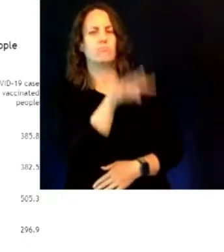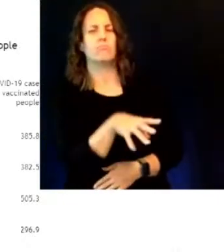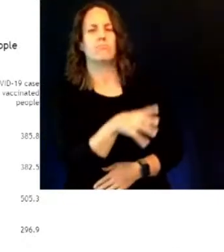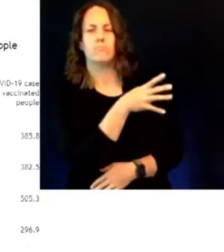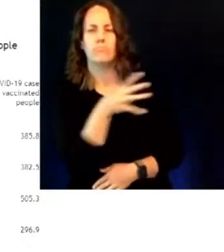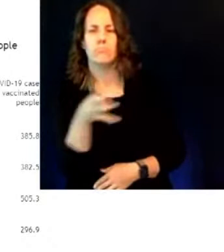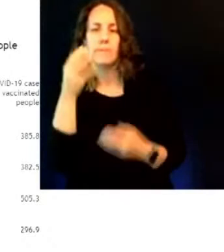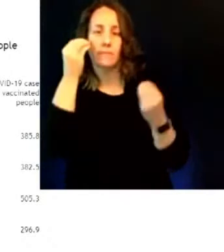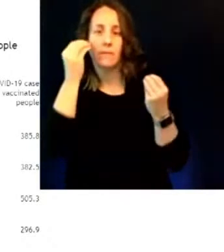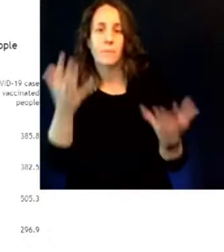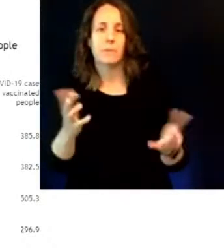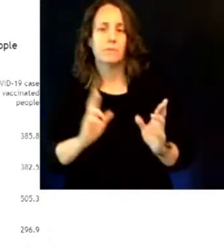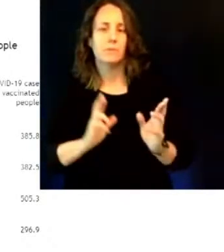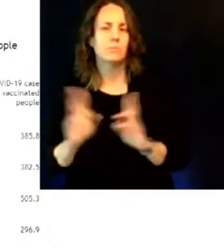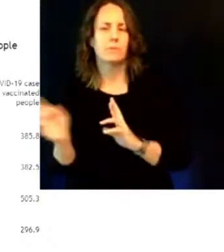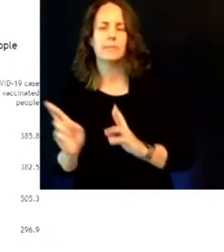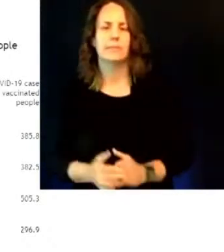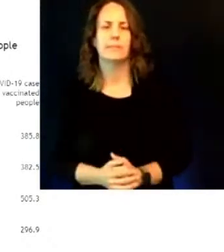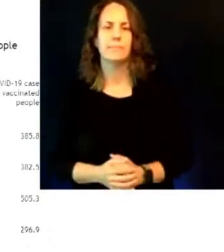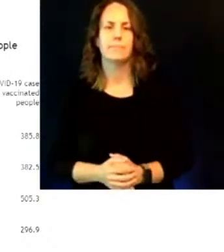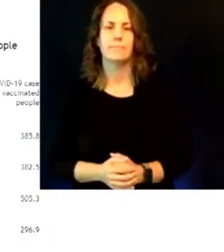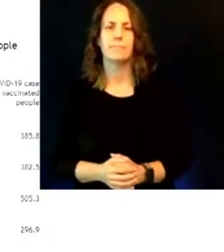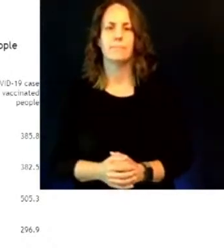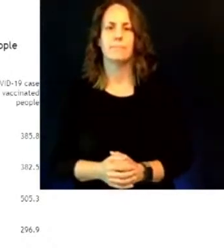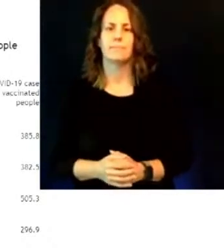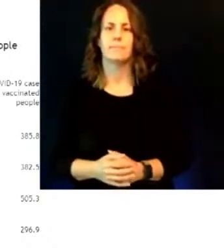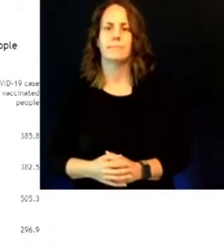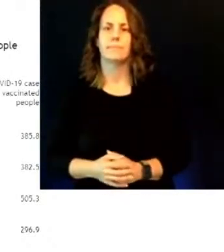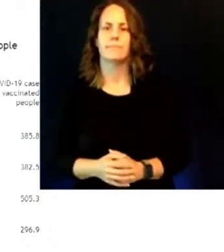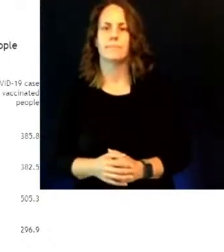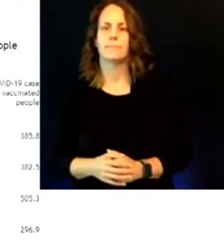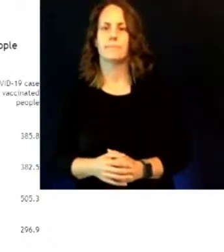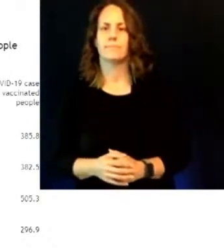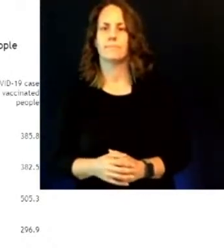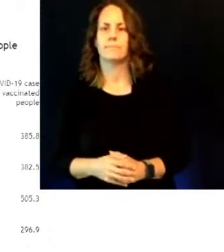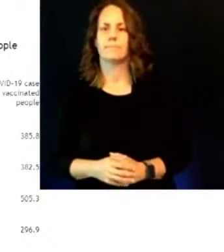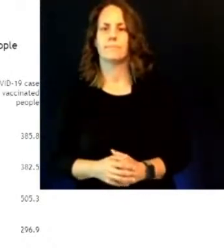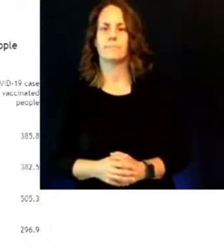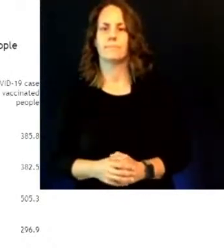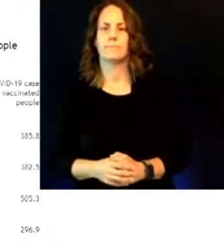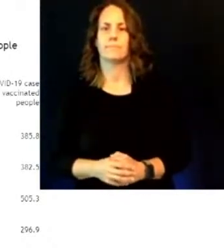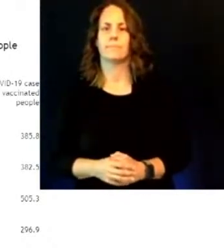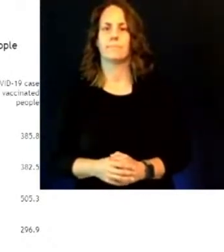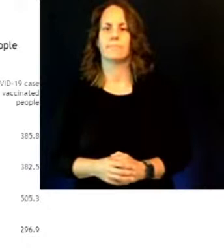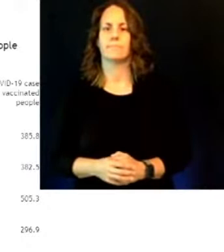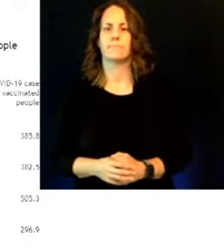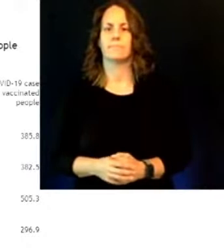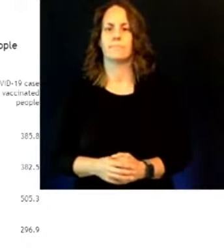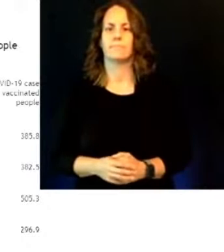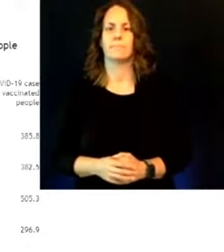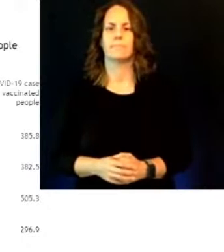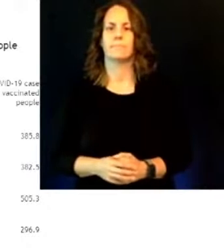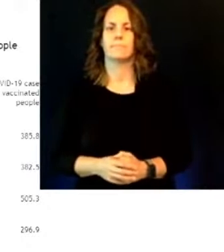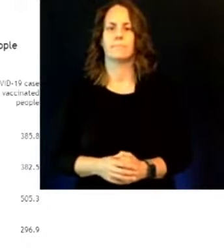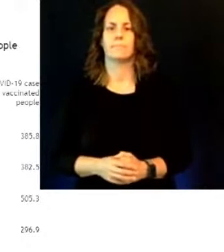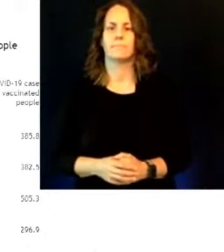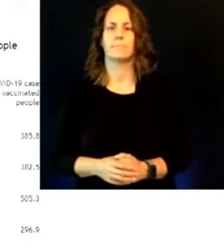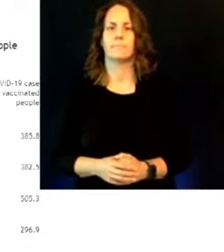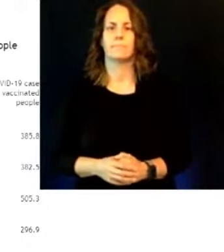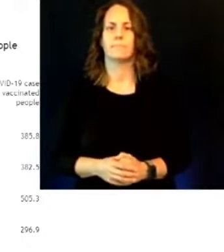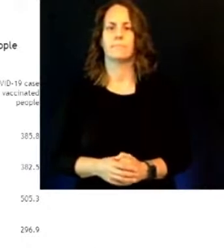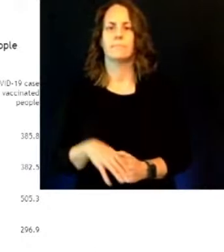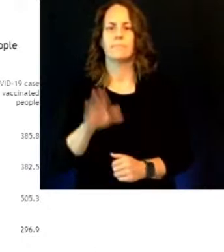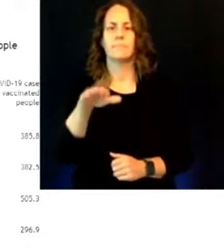out, as you look at these tables in particular, you'll see that June looks much different than the other months.